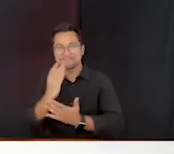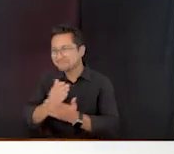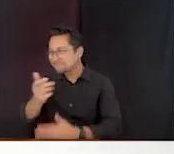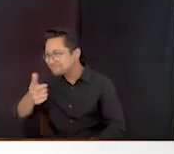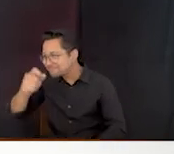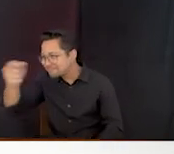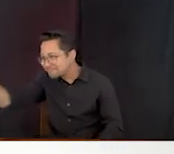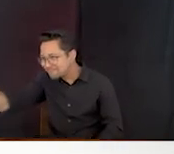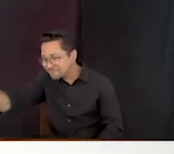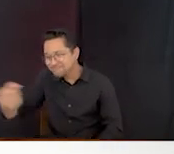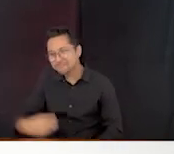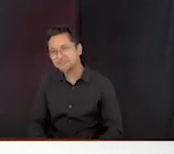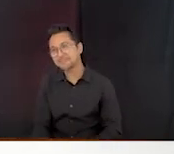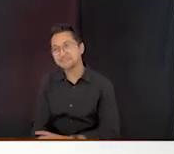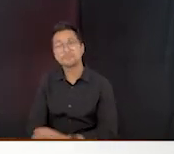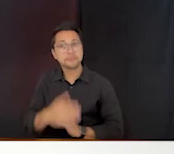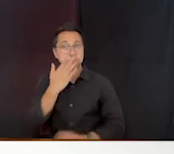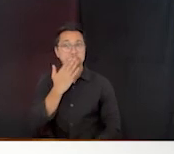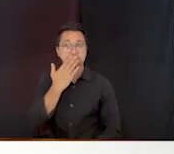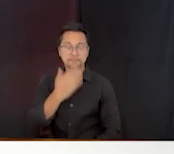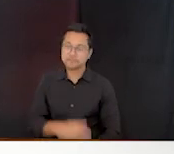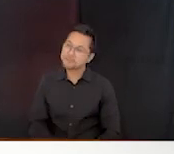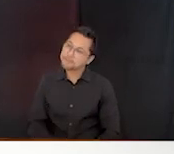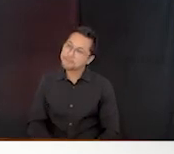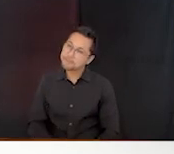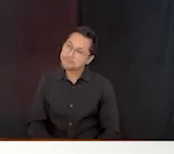are. Thank you.